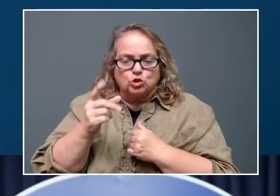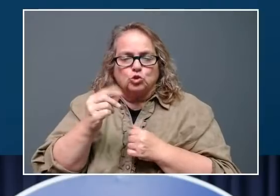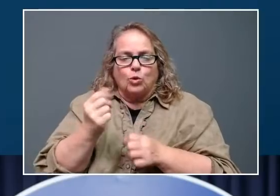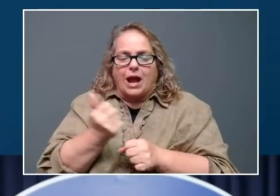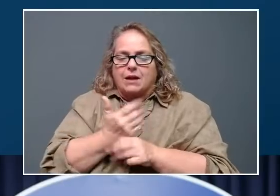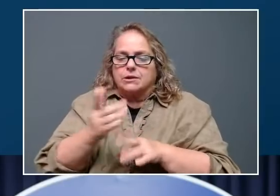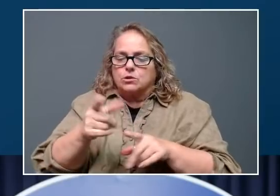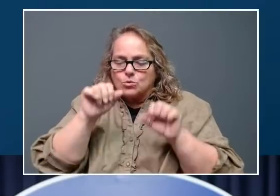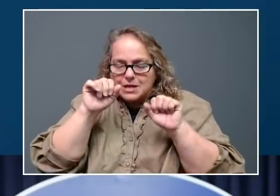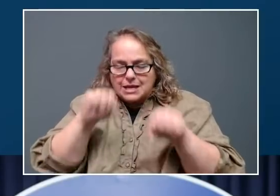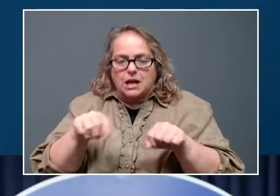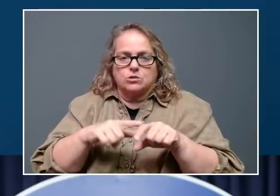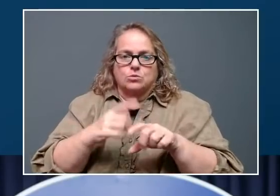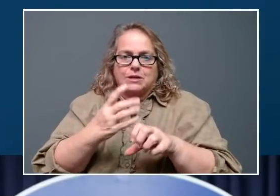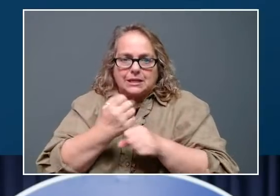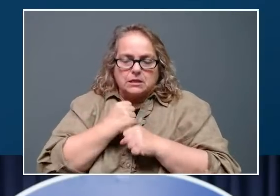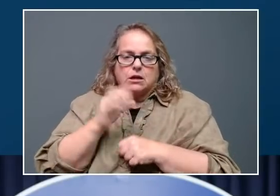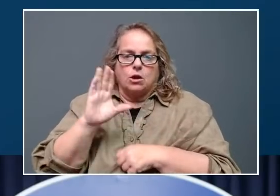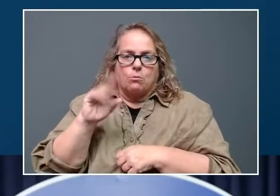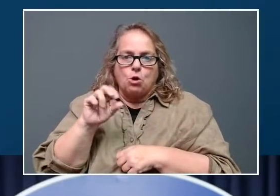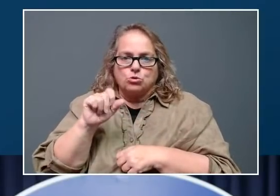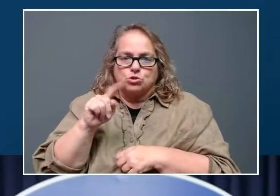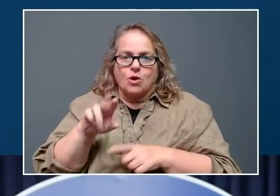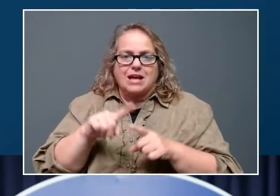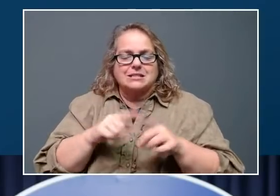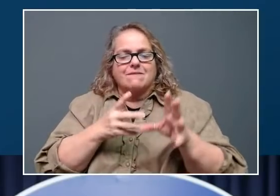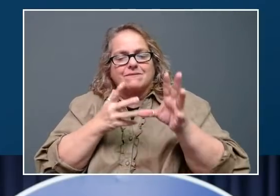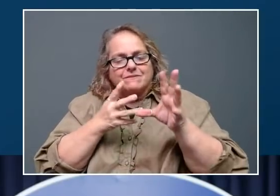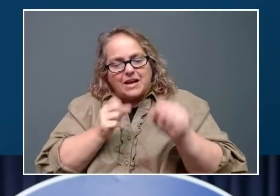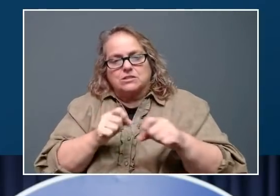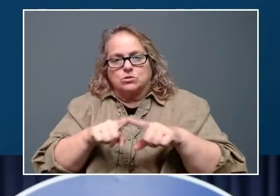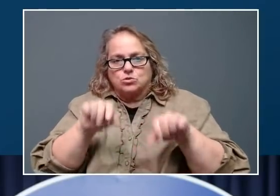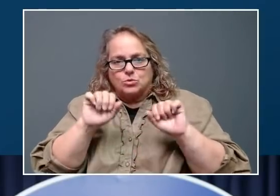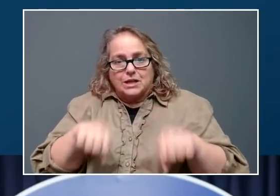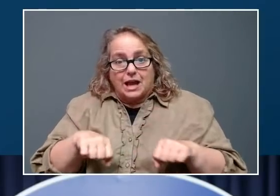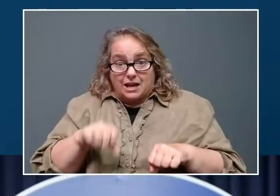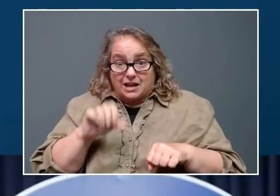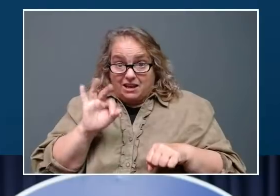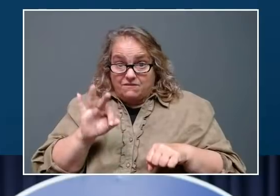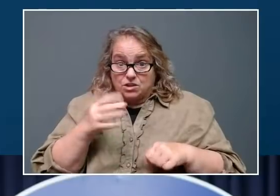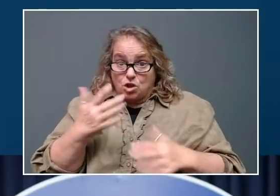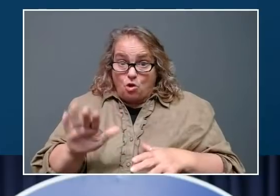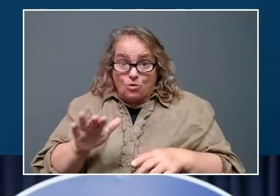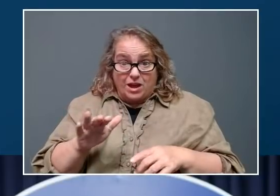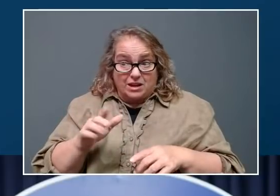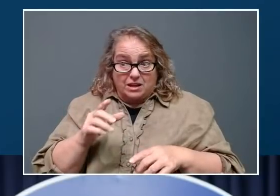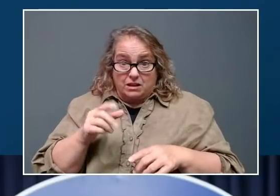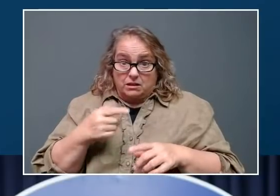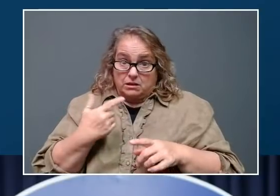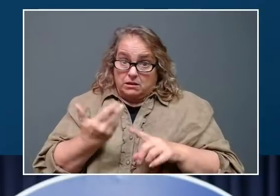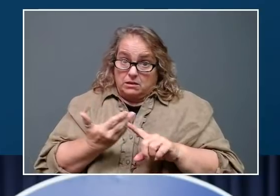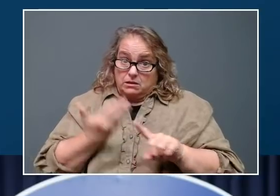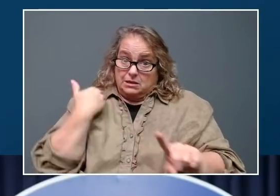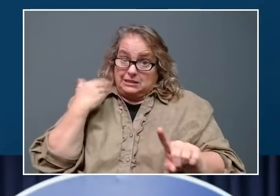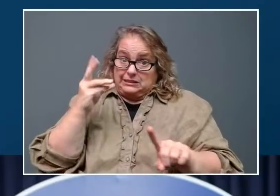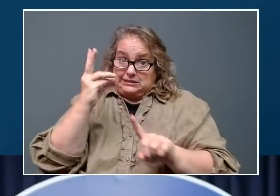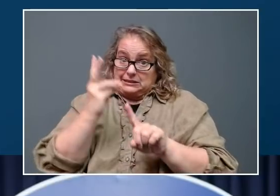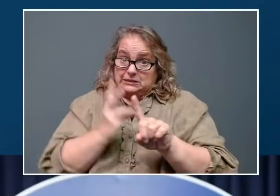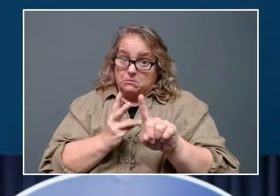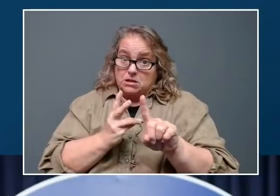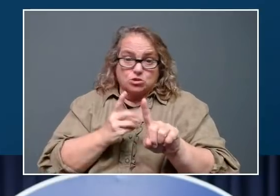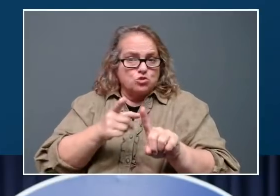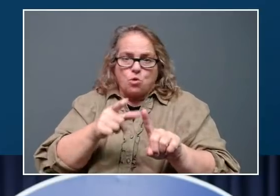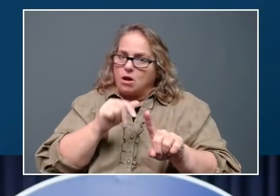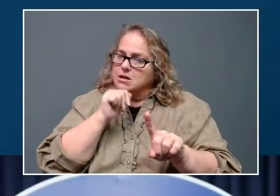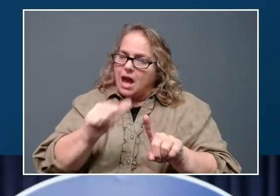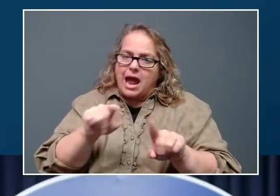you can to get this booster as fast as you can. If it's been 6 months, You are not as protected against Delta as you